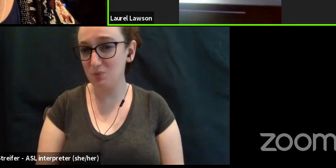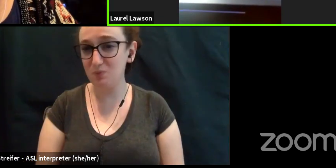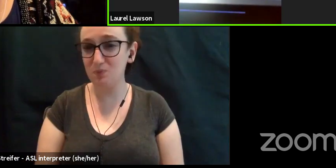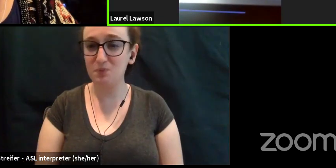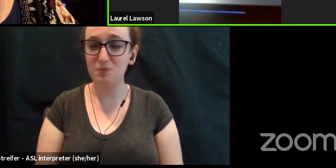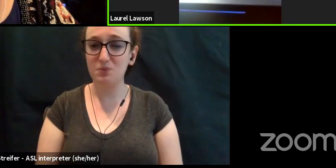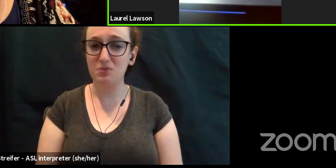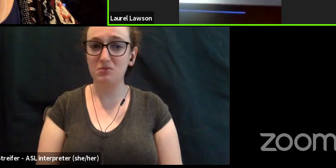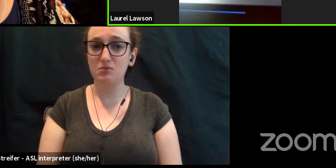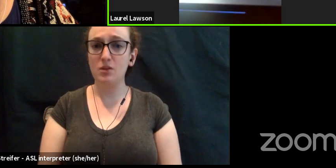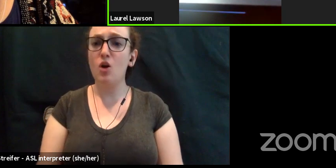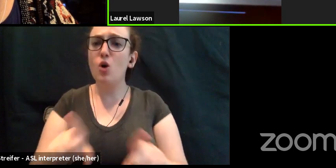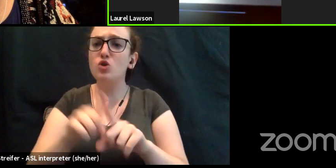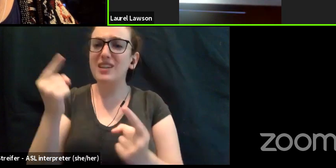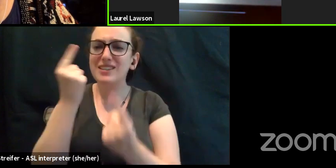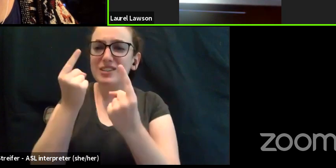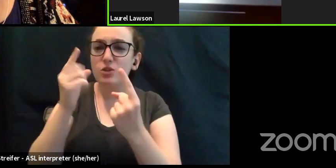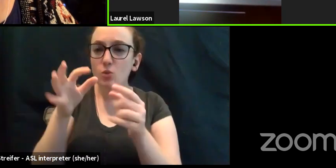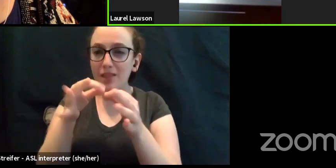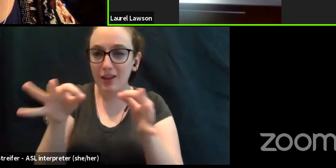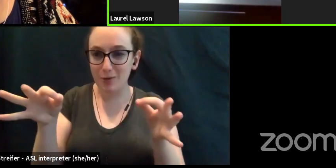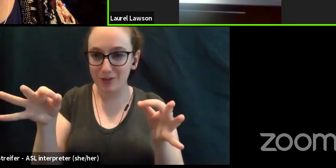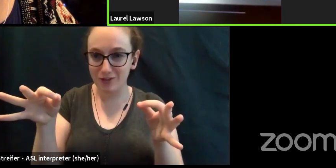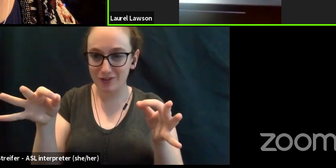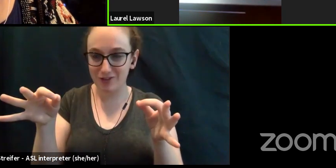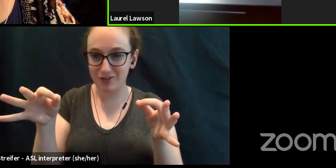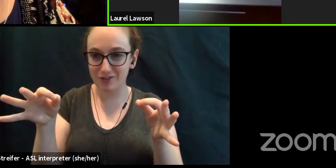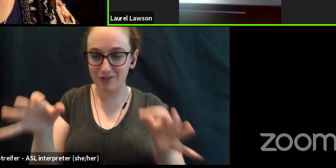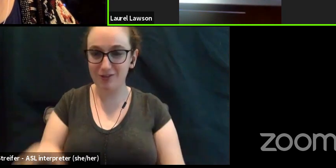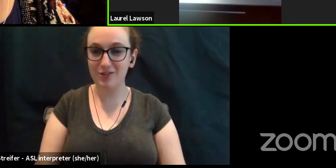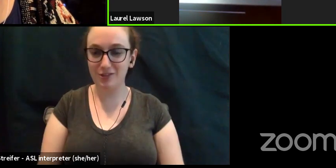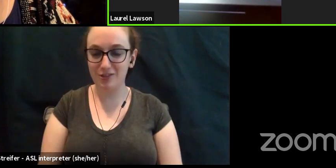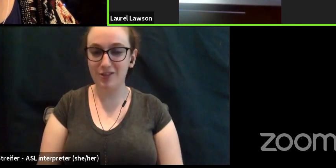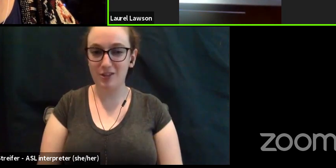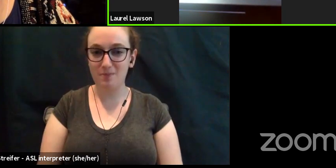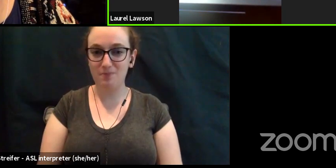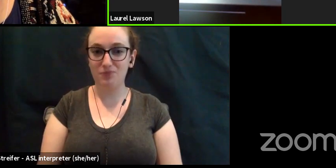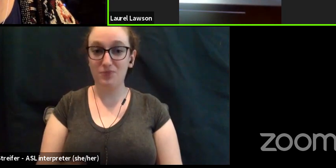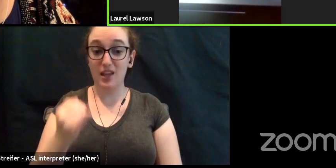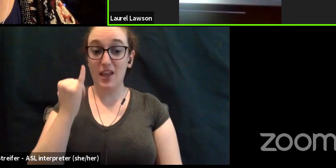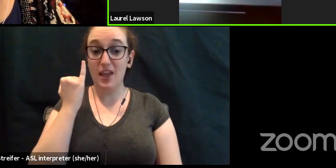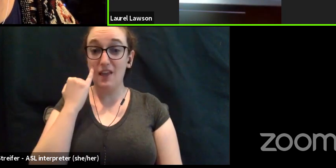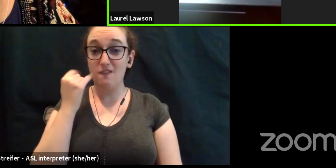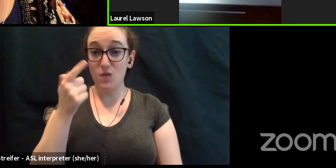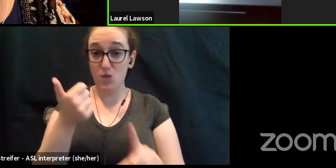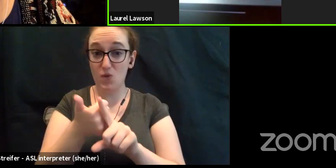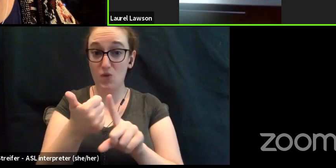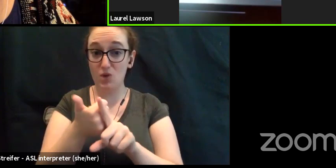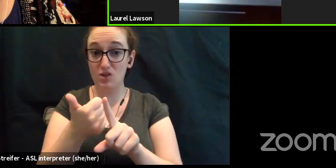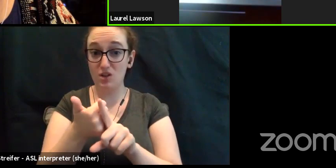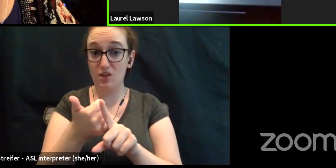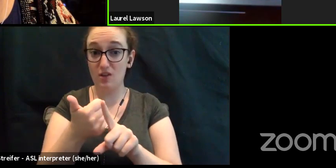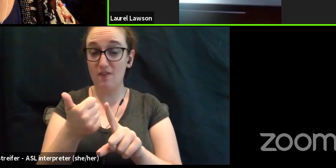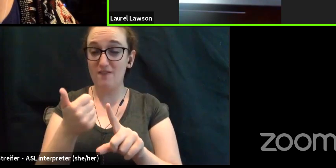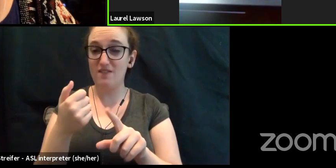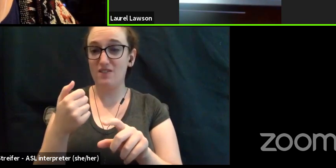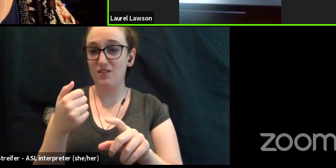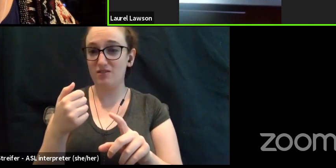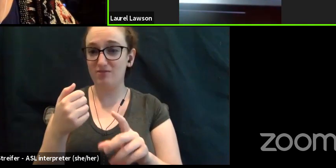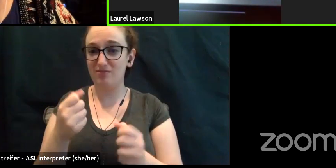Considering your language, you know, if you are inflicting microaggressions